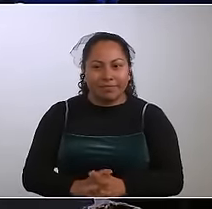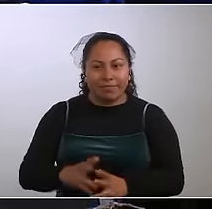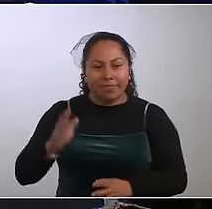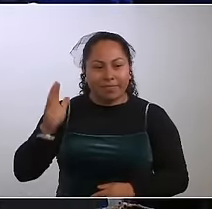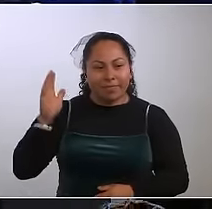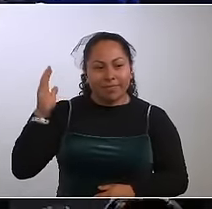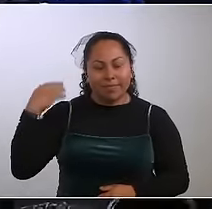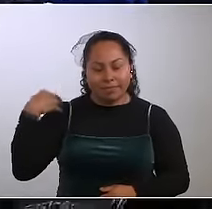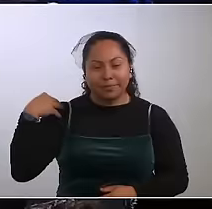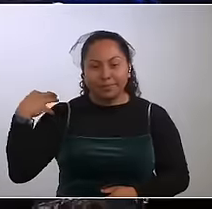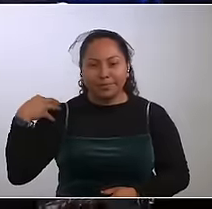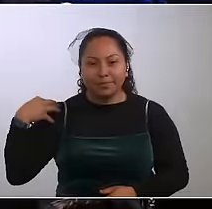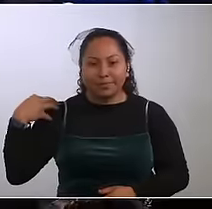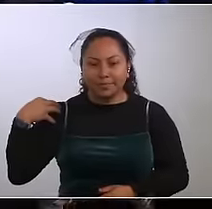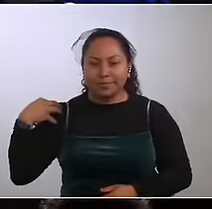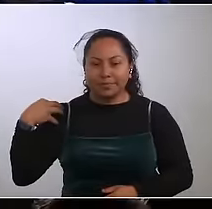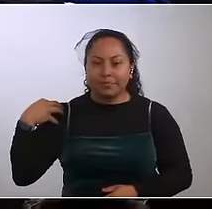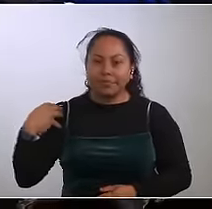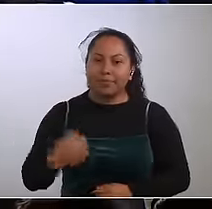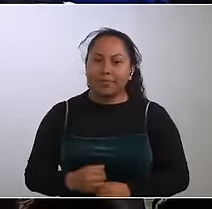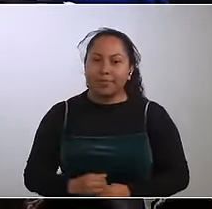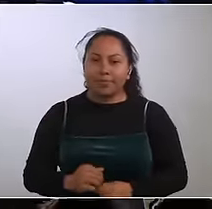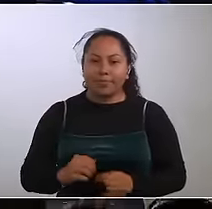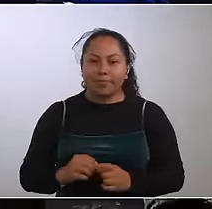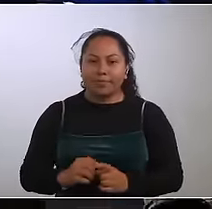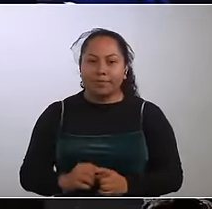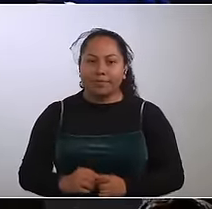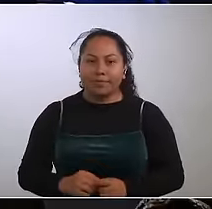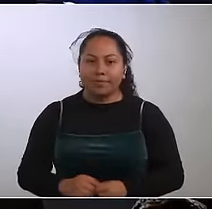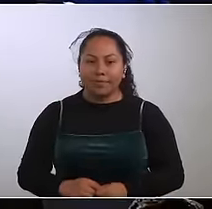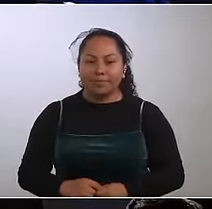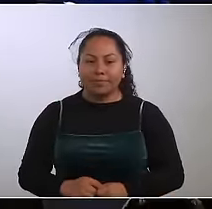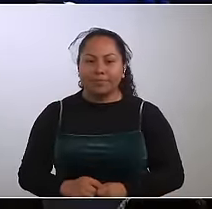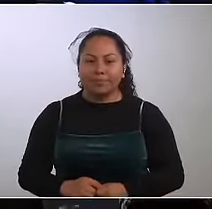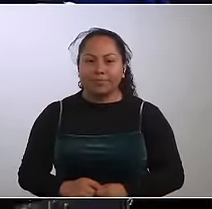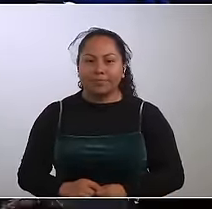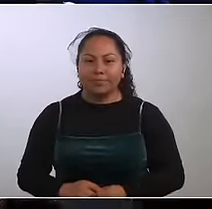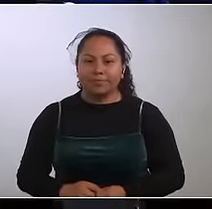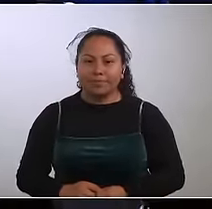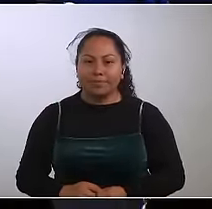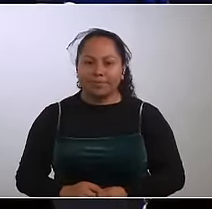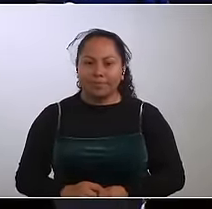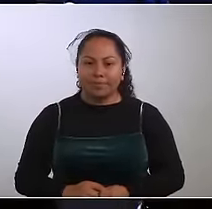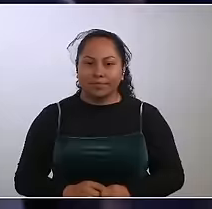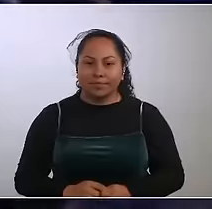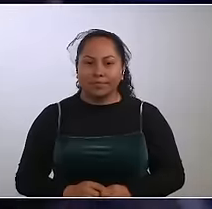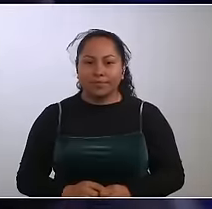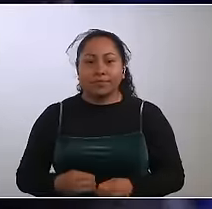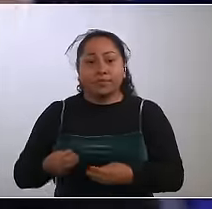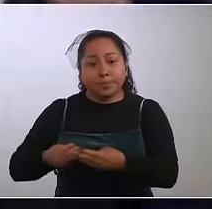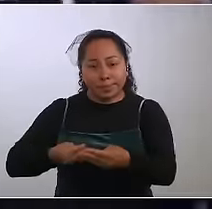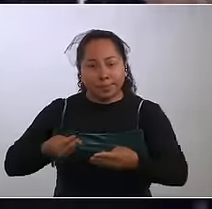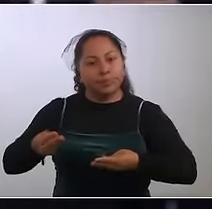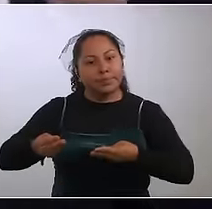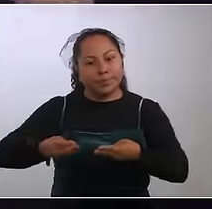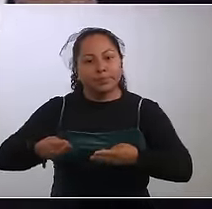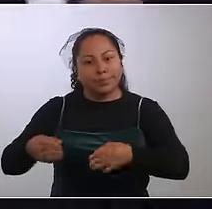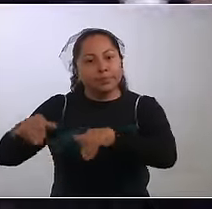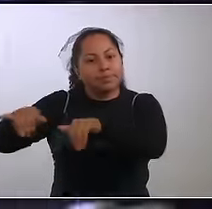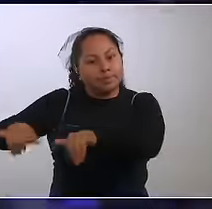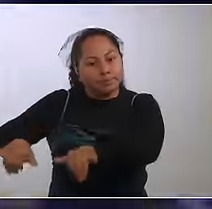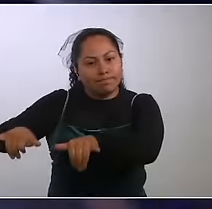others would do the same. Pero que muchos otros harían lo mismo. Because his ministry stayed in Galilee and in Judea. Porque su ministerio permaneció en Galilea. Pero